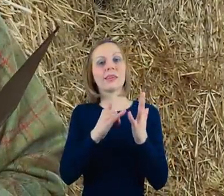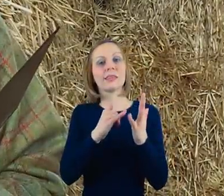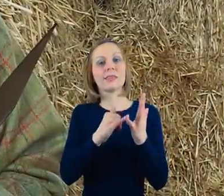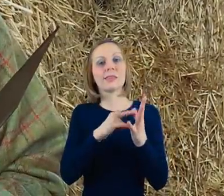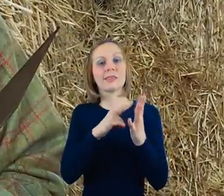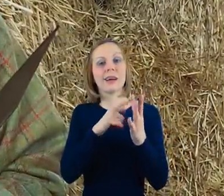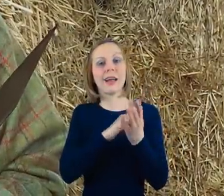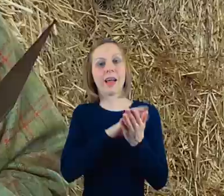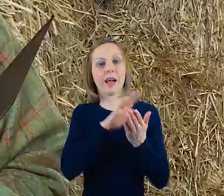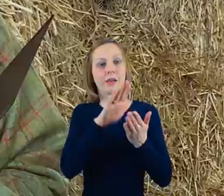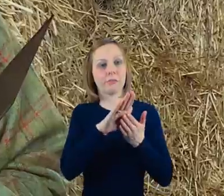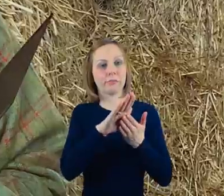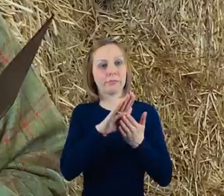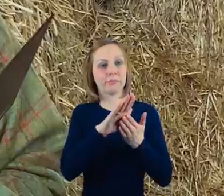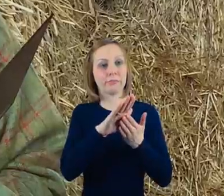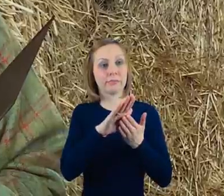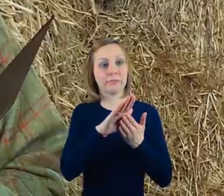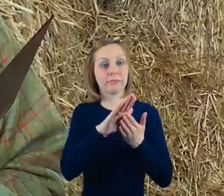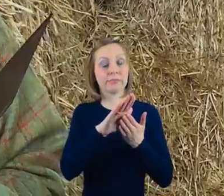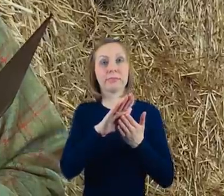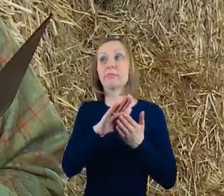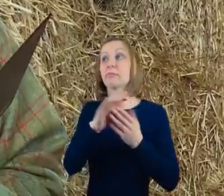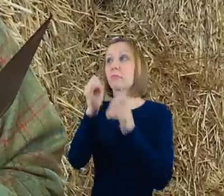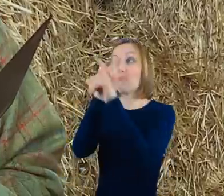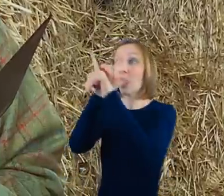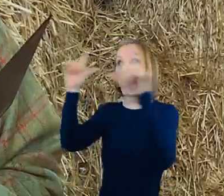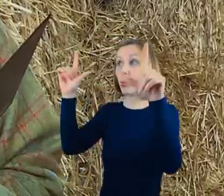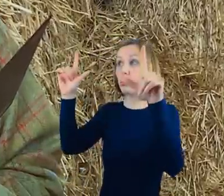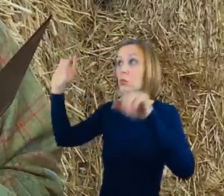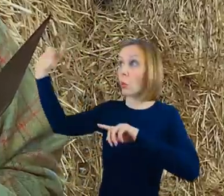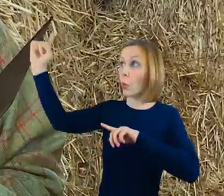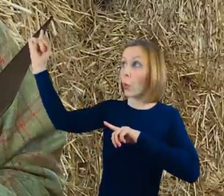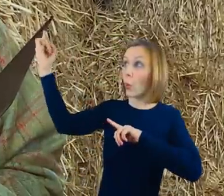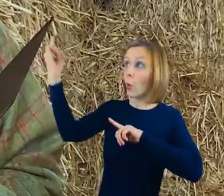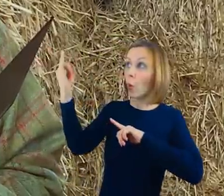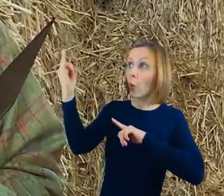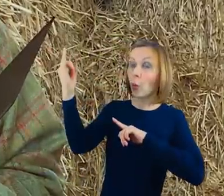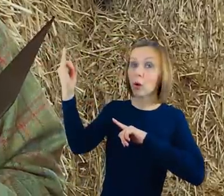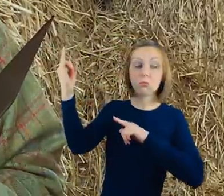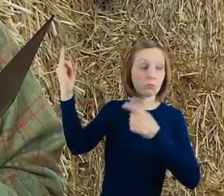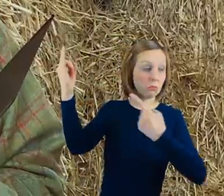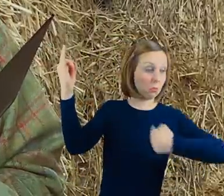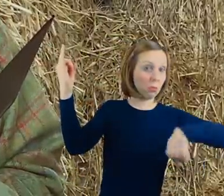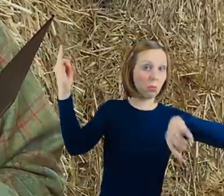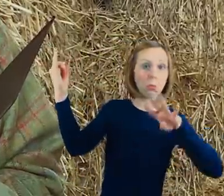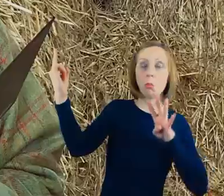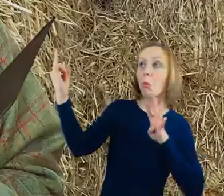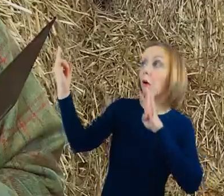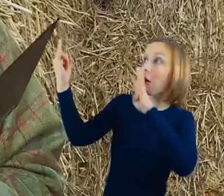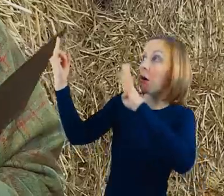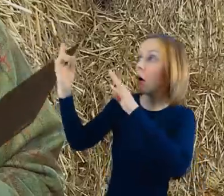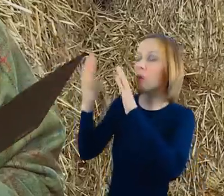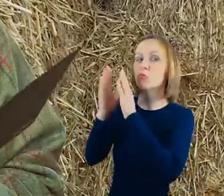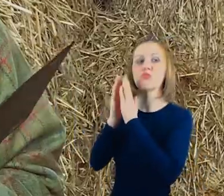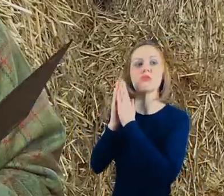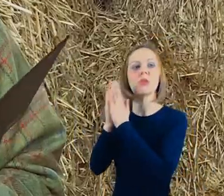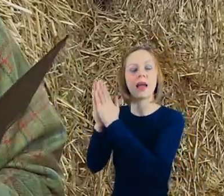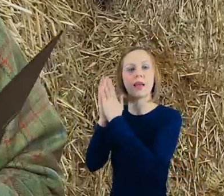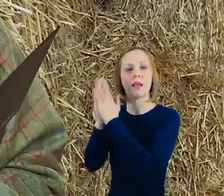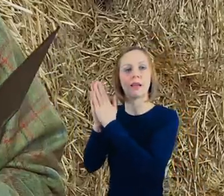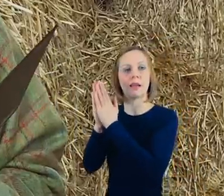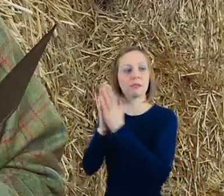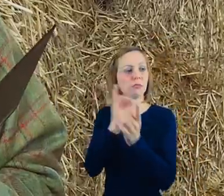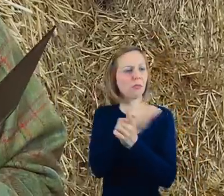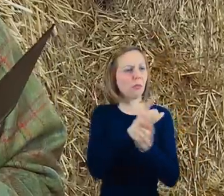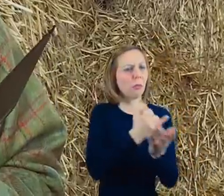Isaiah. Seek the Lord while he may be found. Call upon him while he is near. Let the wicked